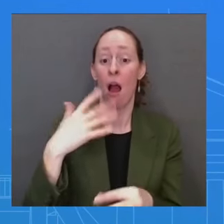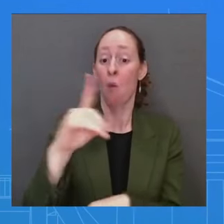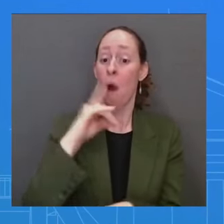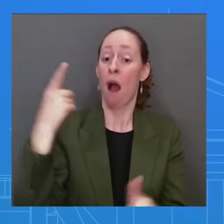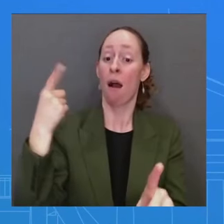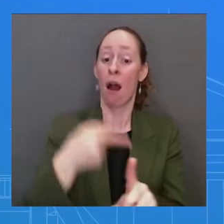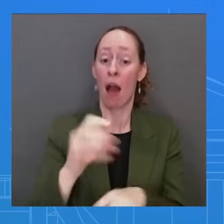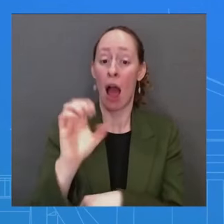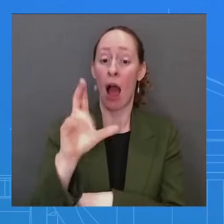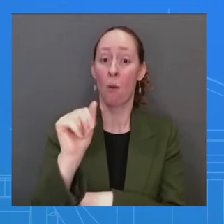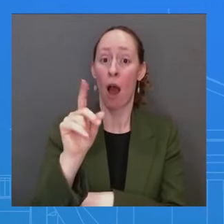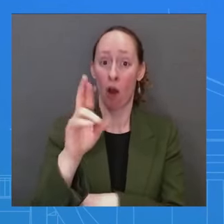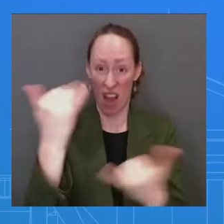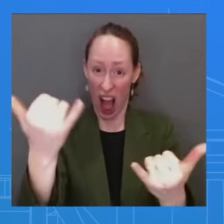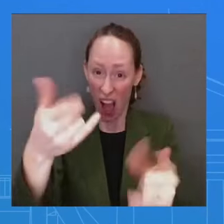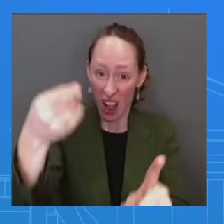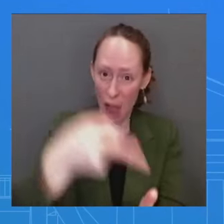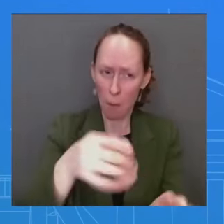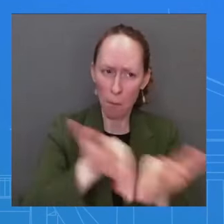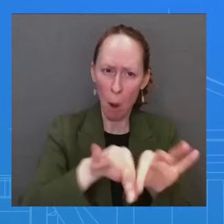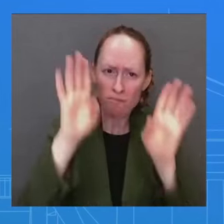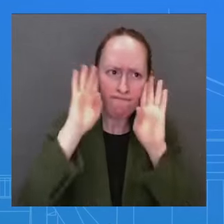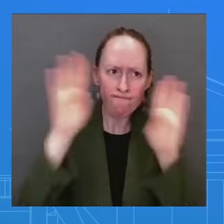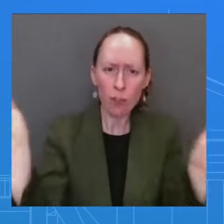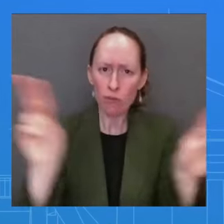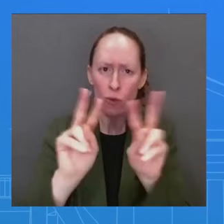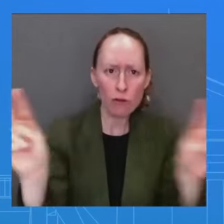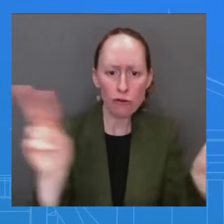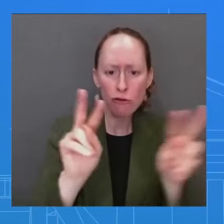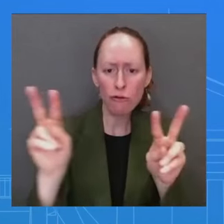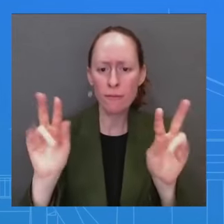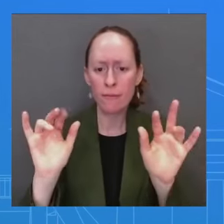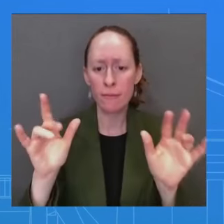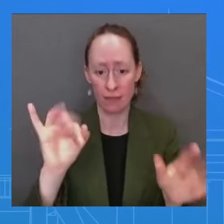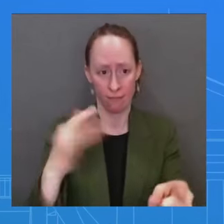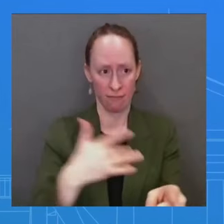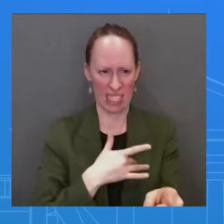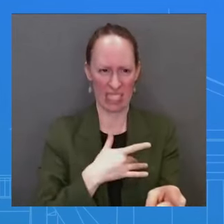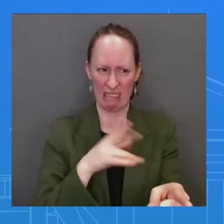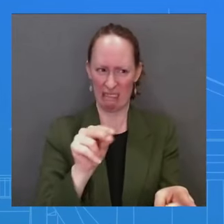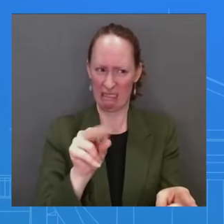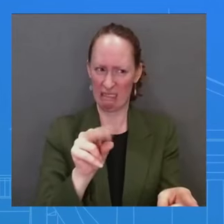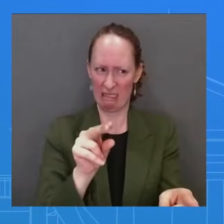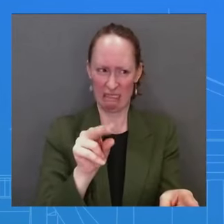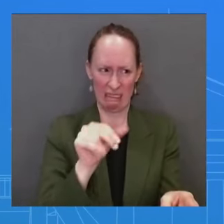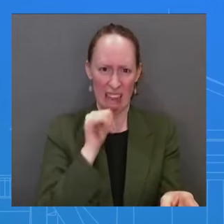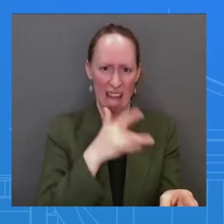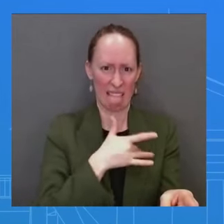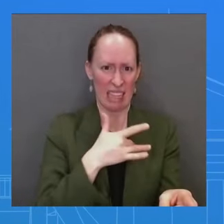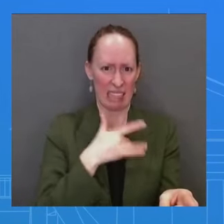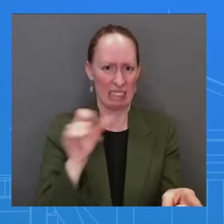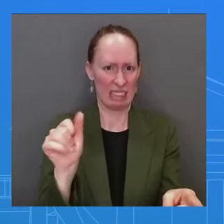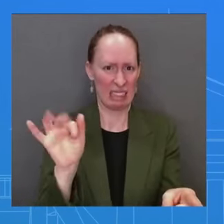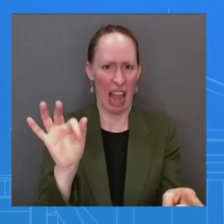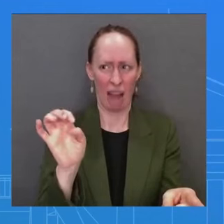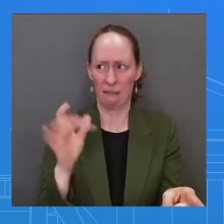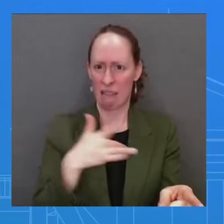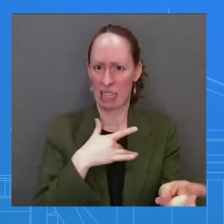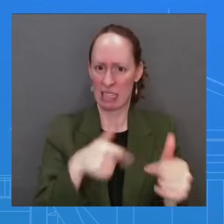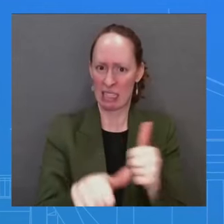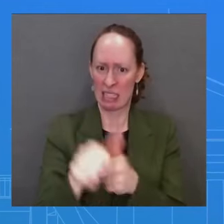where you either see or feel or perhaps anticipate that there could be violence, to stay clear of that. And then, of